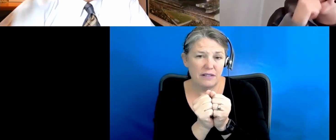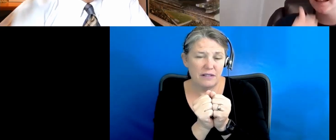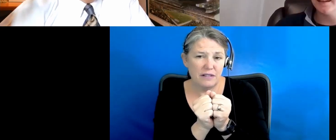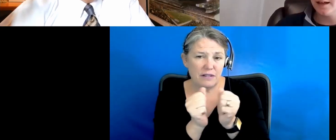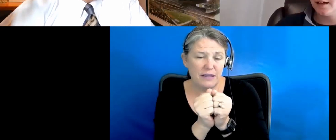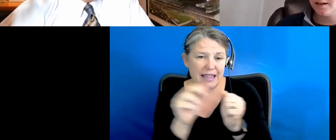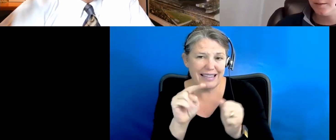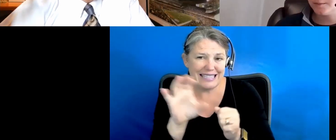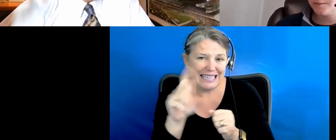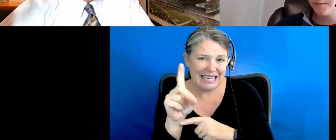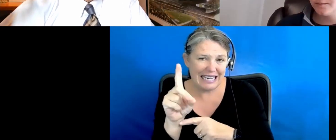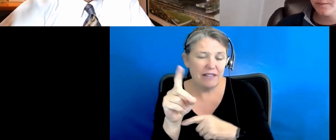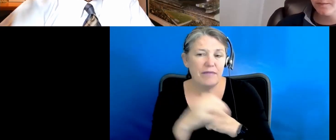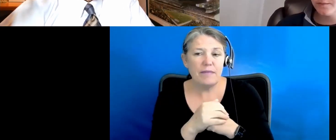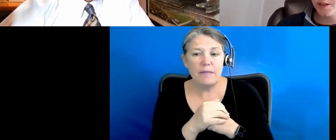NCD,